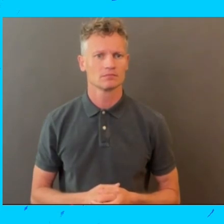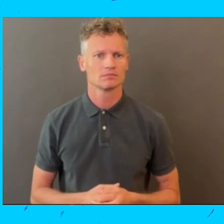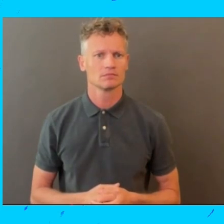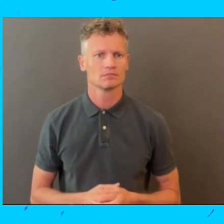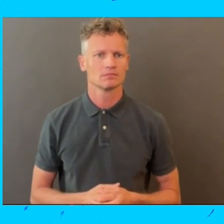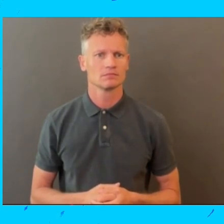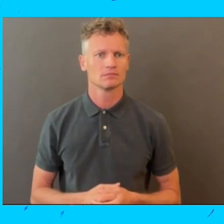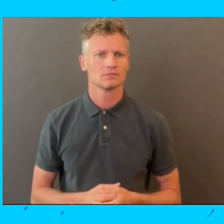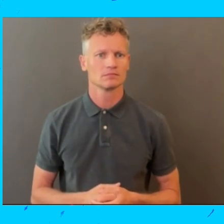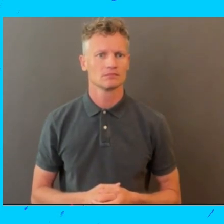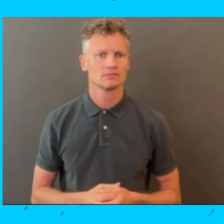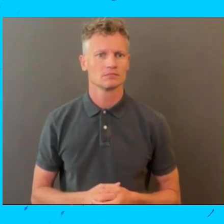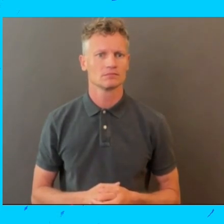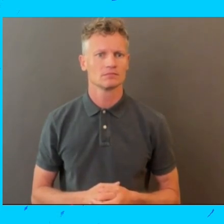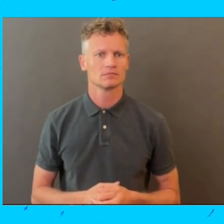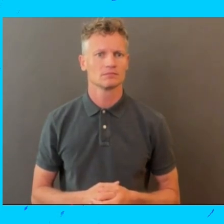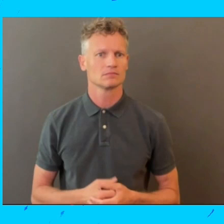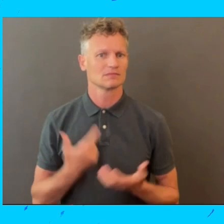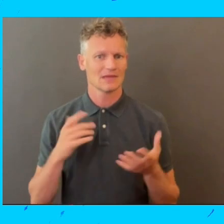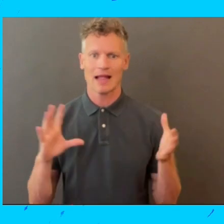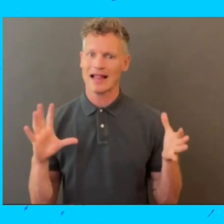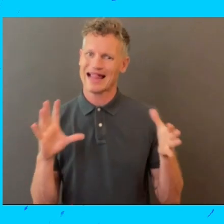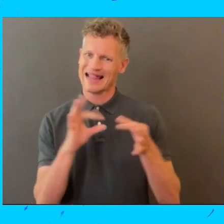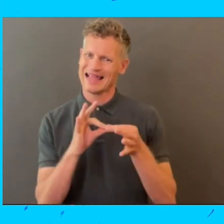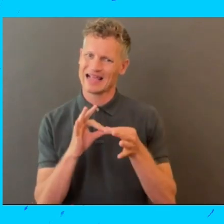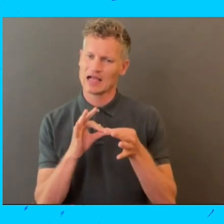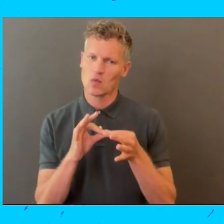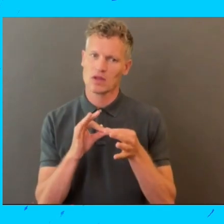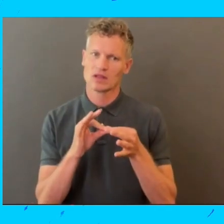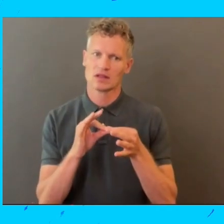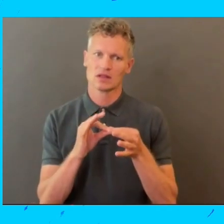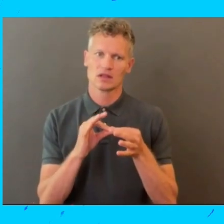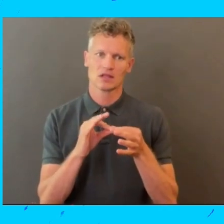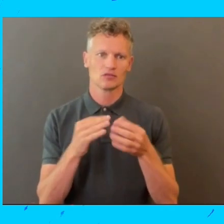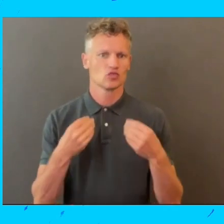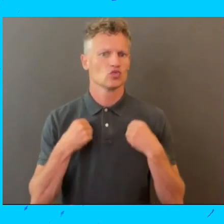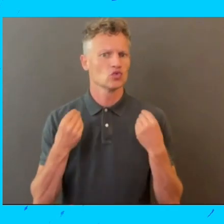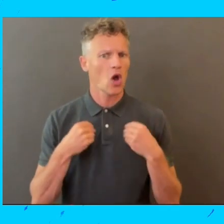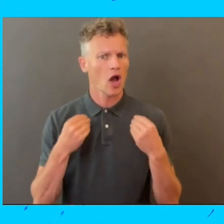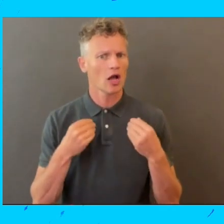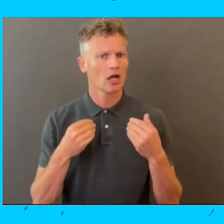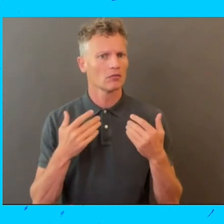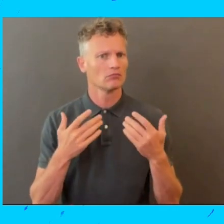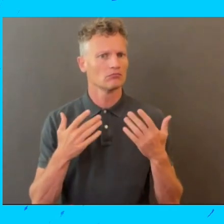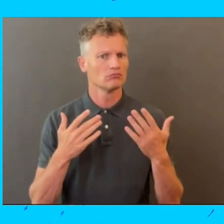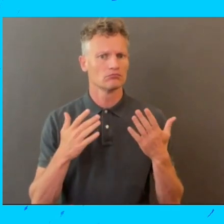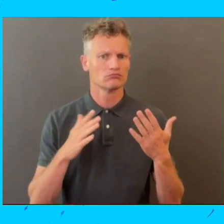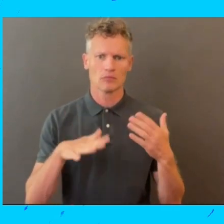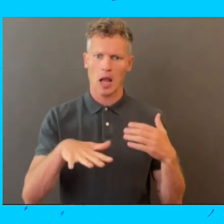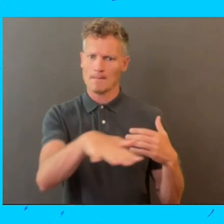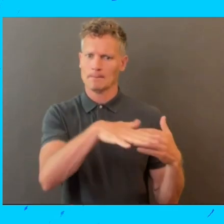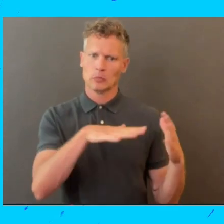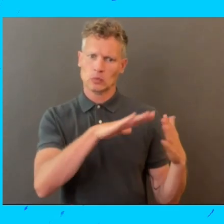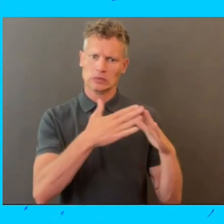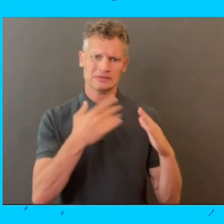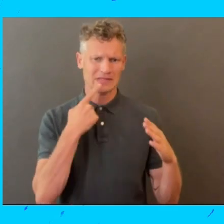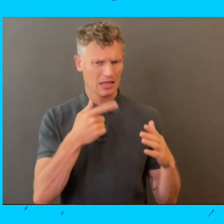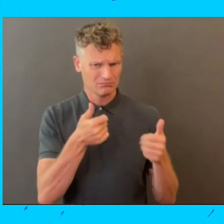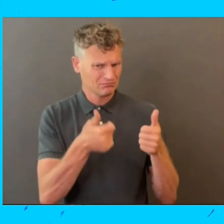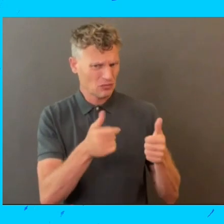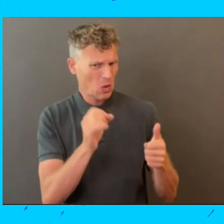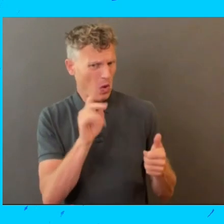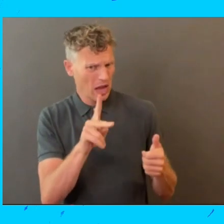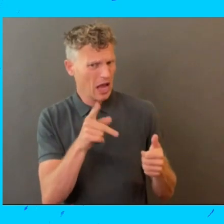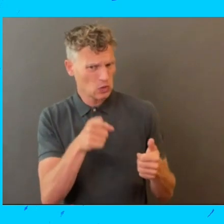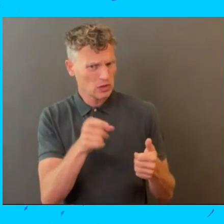go through the cut, to also show other any young girl in community, like, it's okay for you not to go through the cut, like, you're still